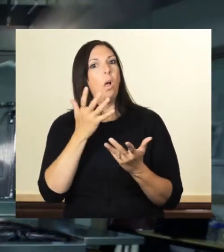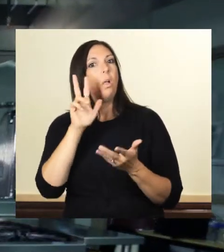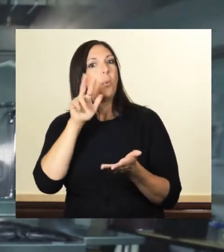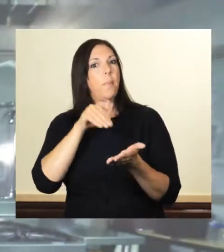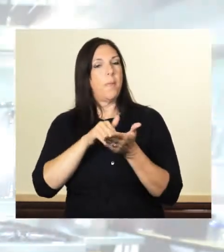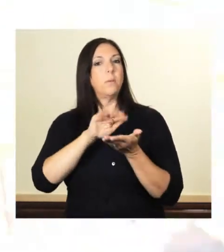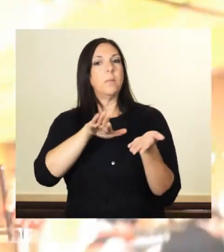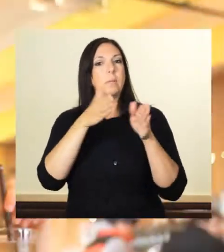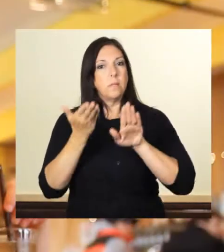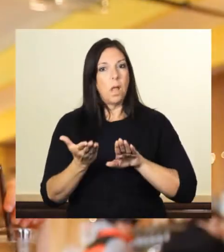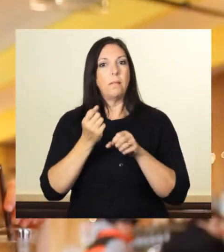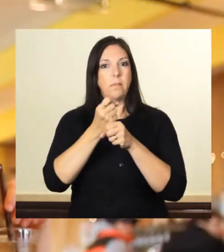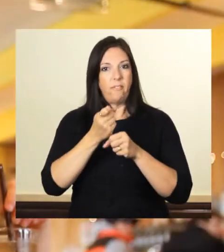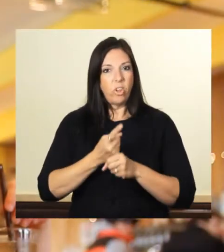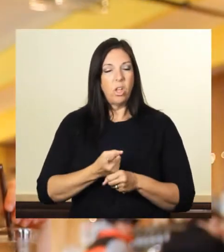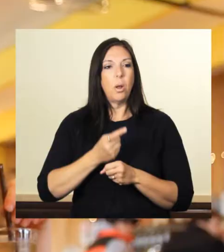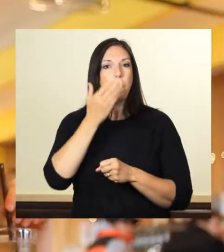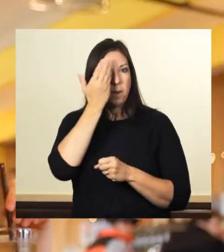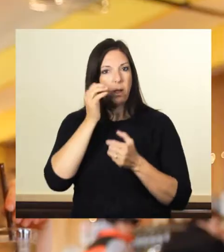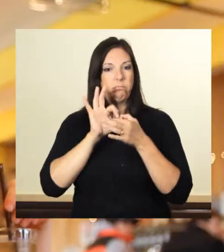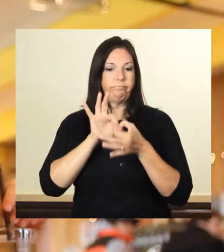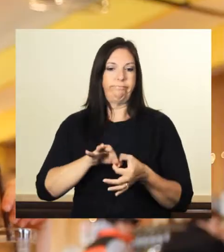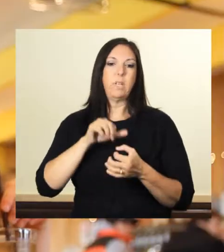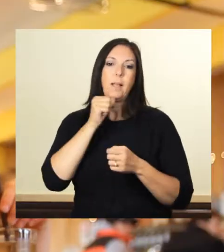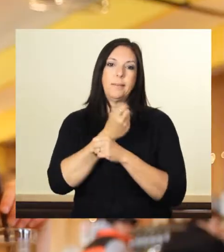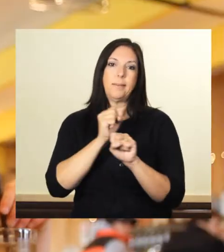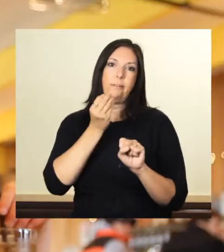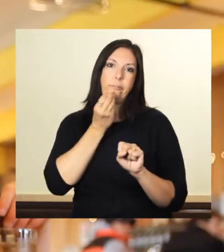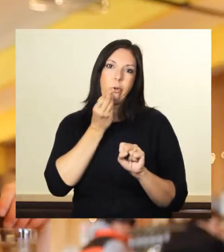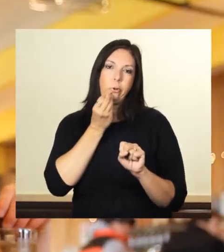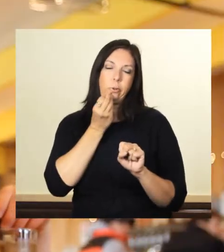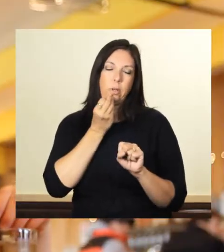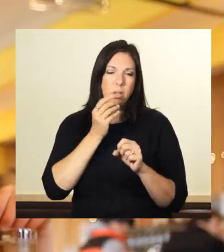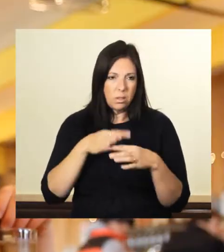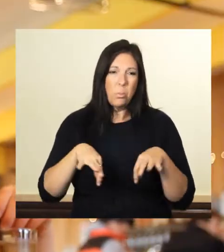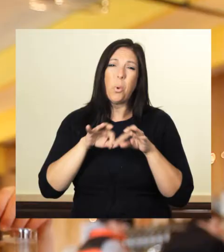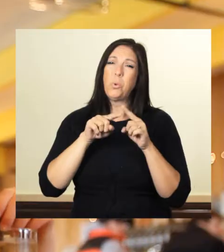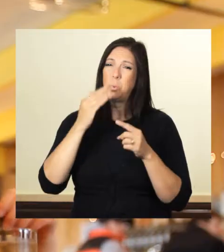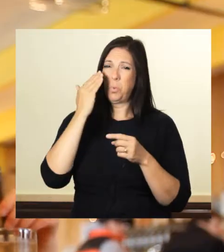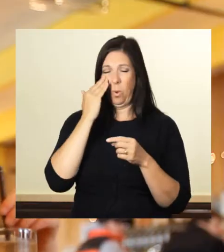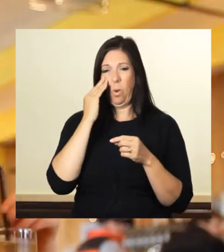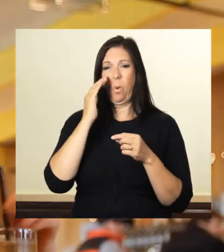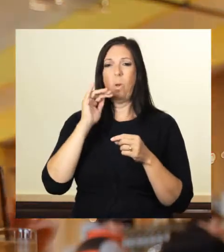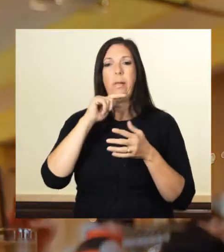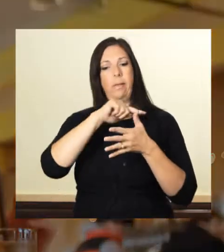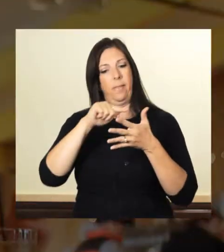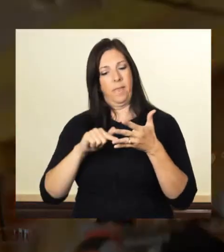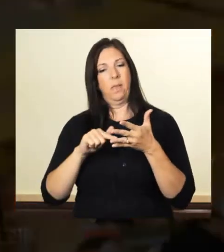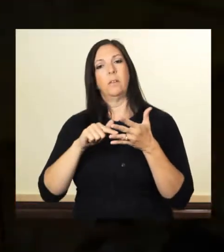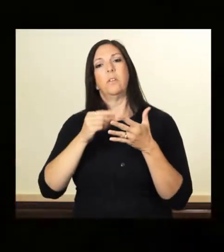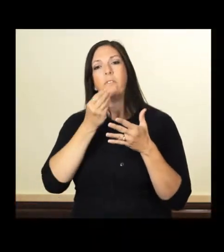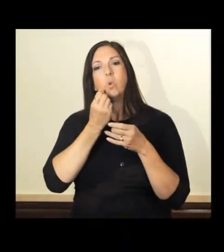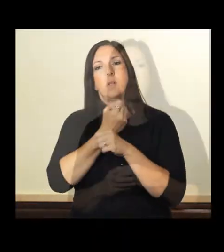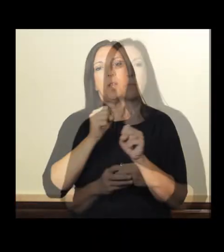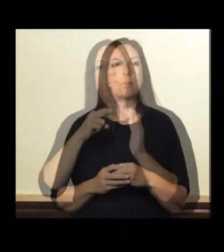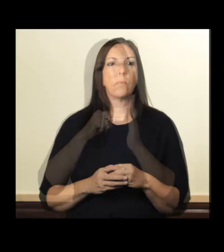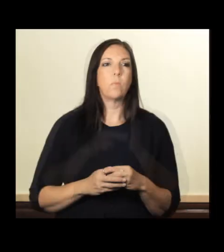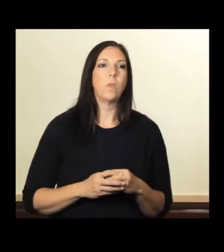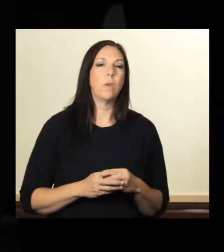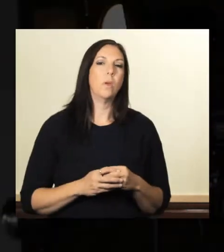unsafe food nationwide it's important to remember that following food safety rules saves lives